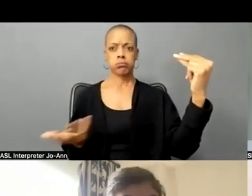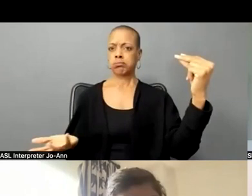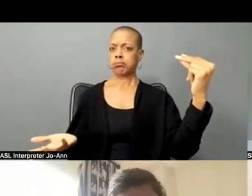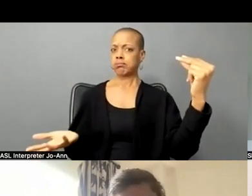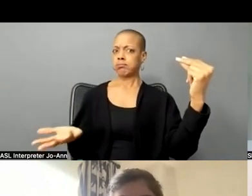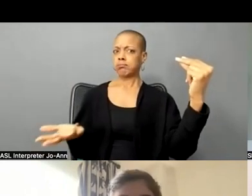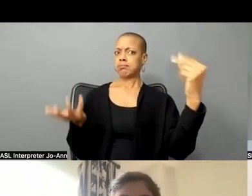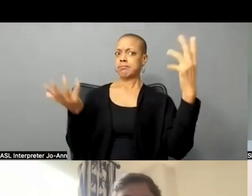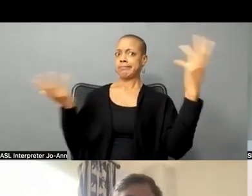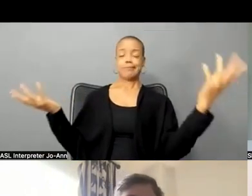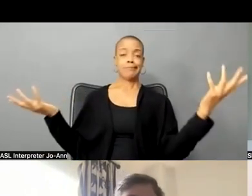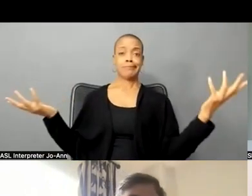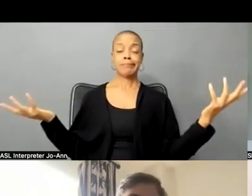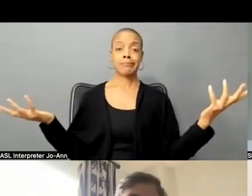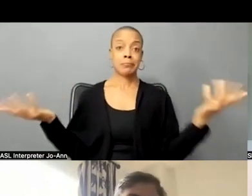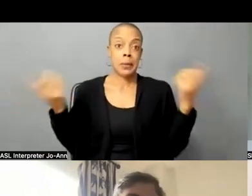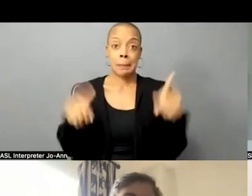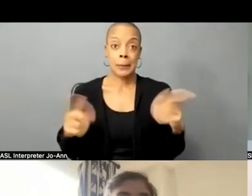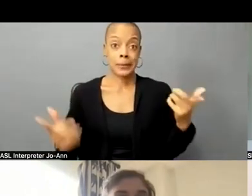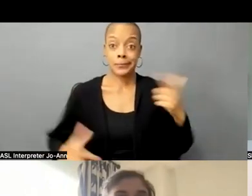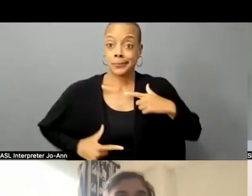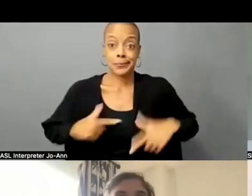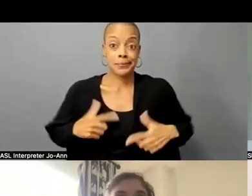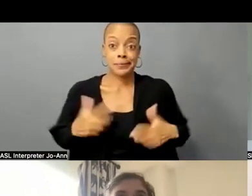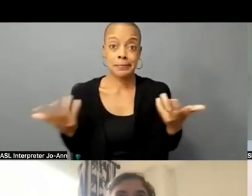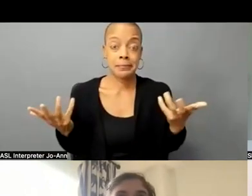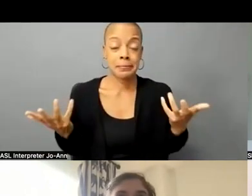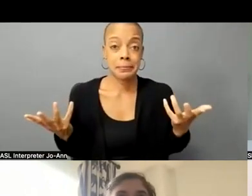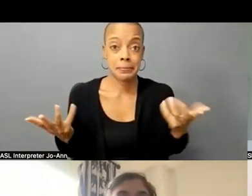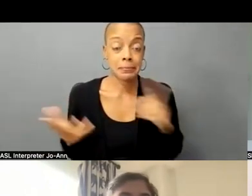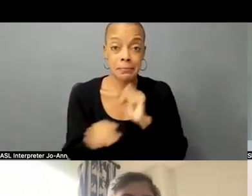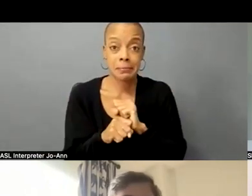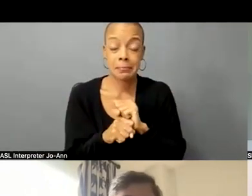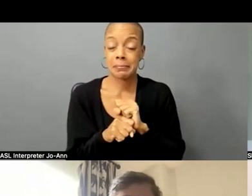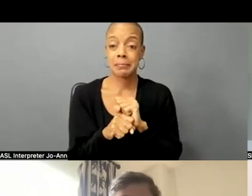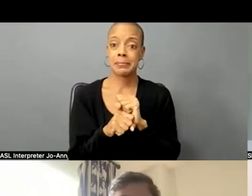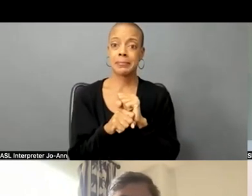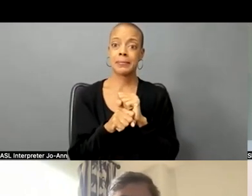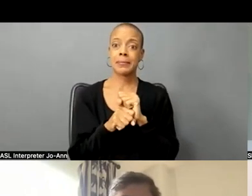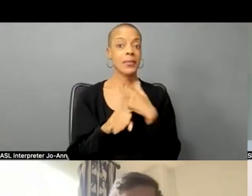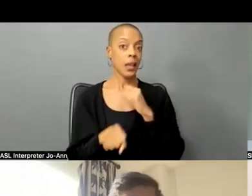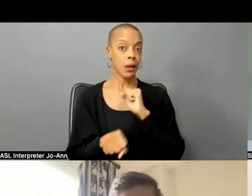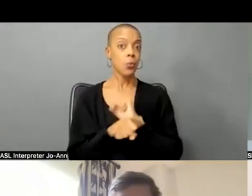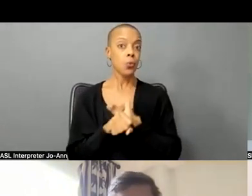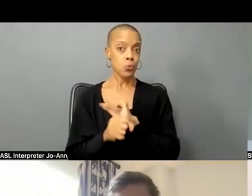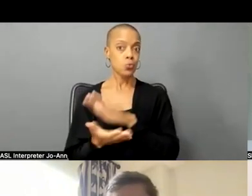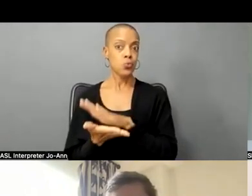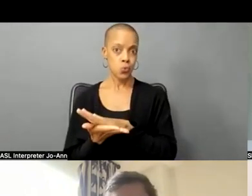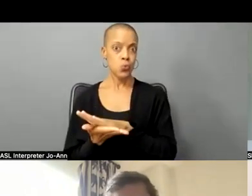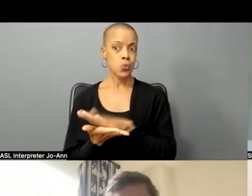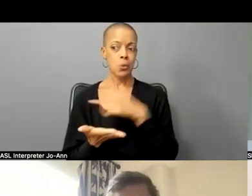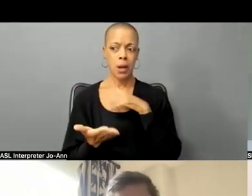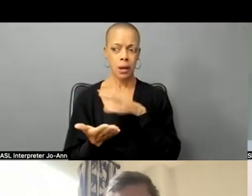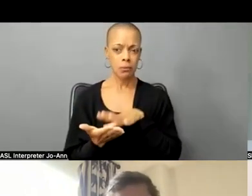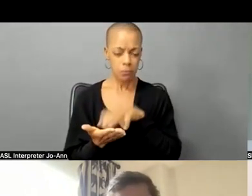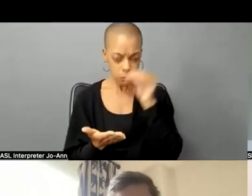that's just the reality, right? And to me, you know, I think in our work at the school, what I've learned is that for a